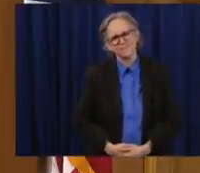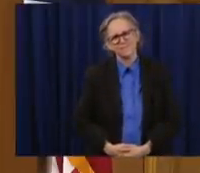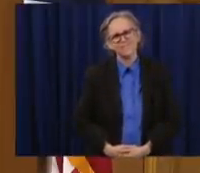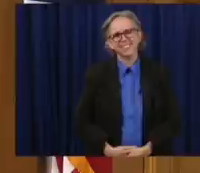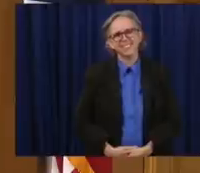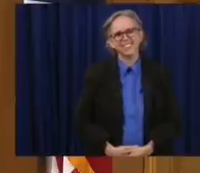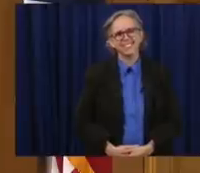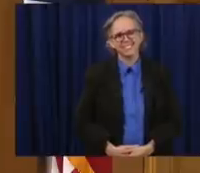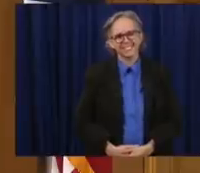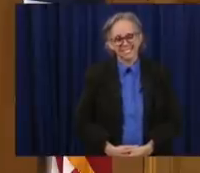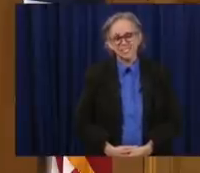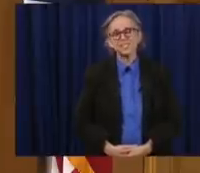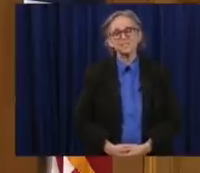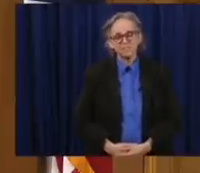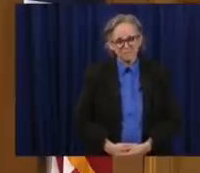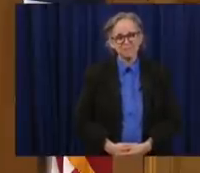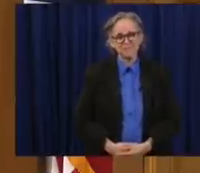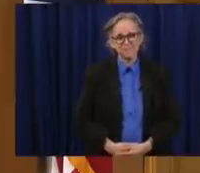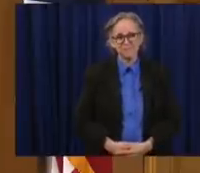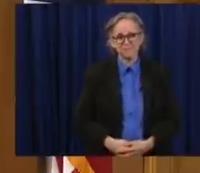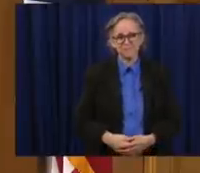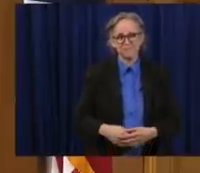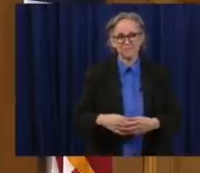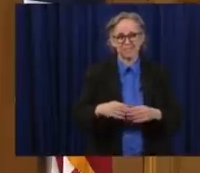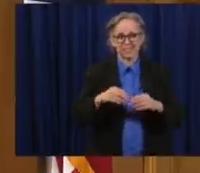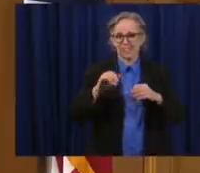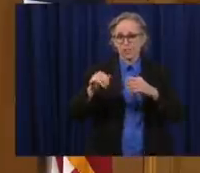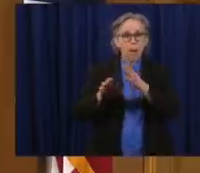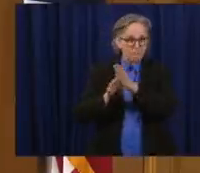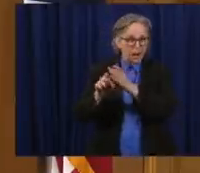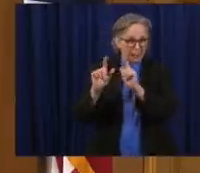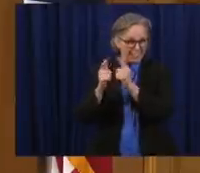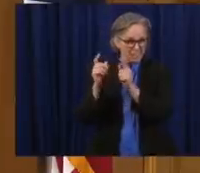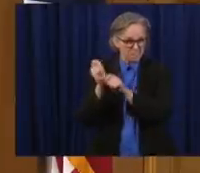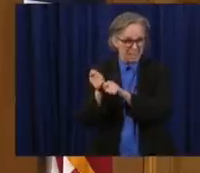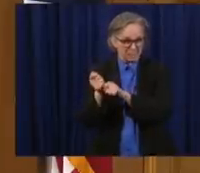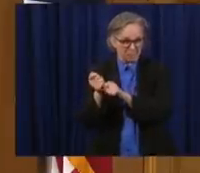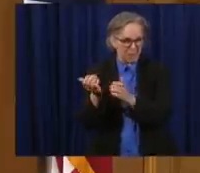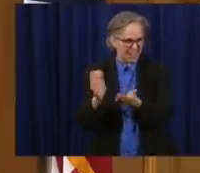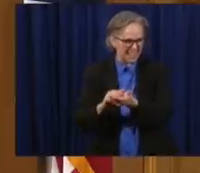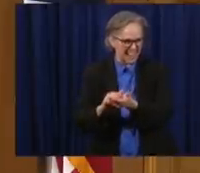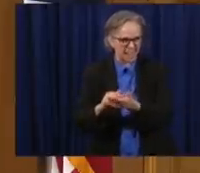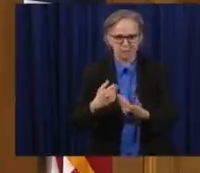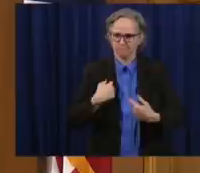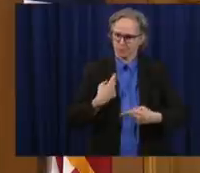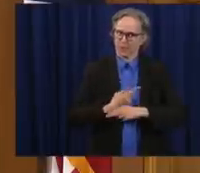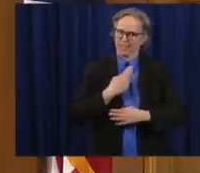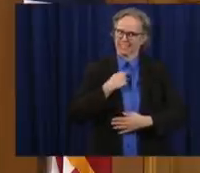Continuing our minor league baseball tradition, I'm wearing,